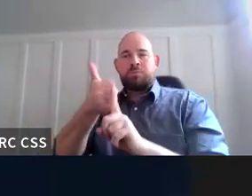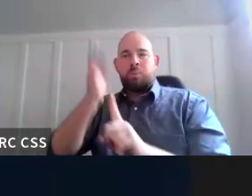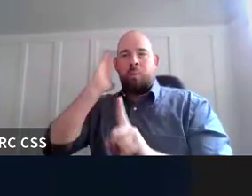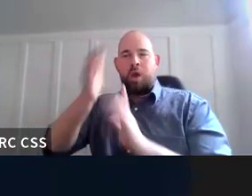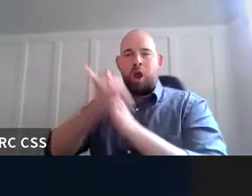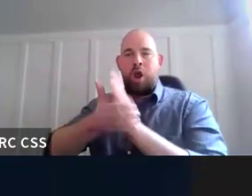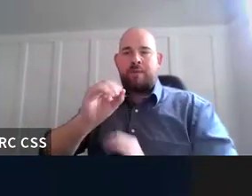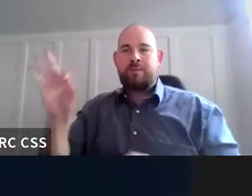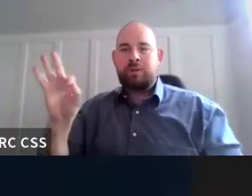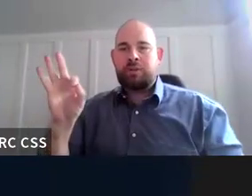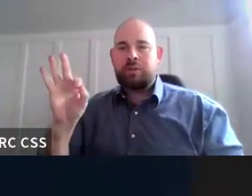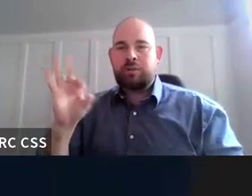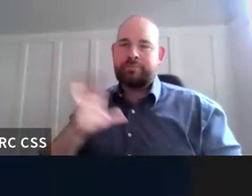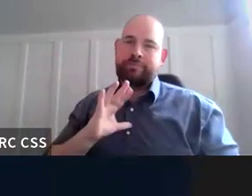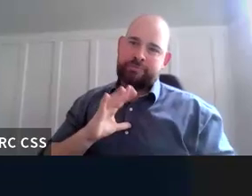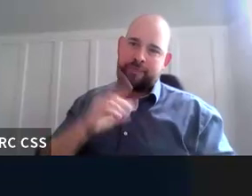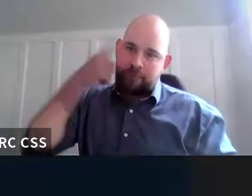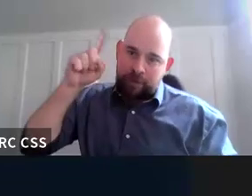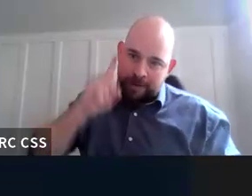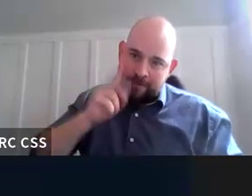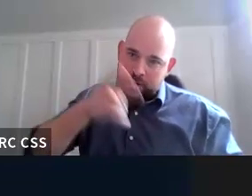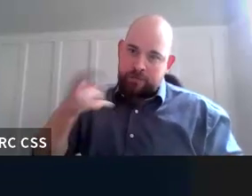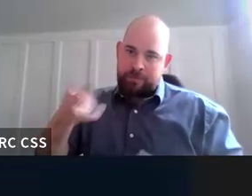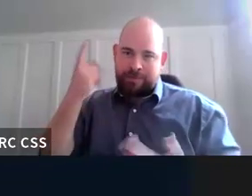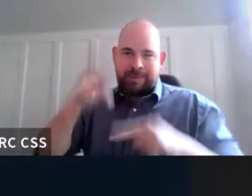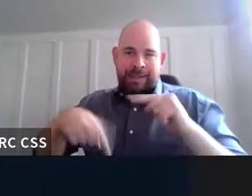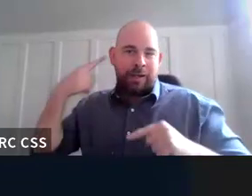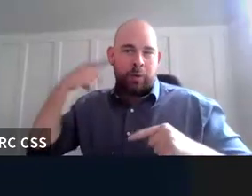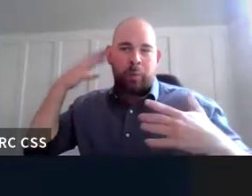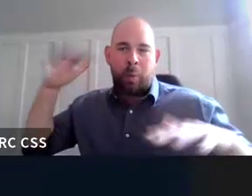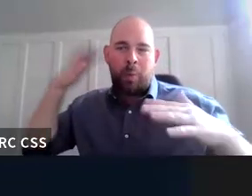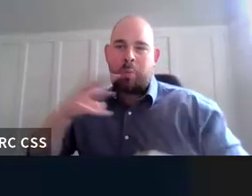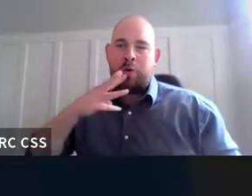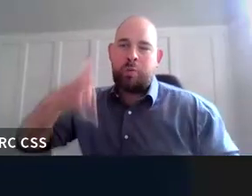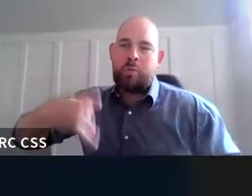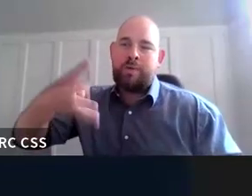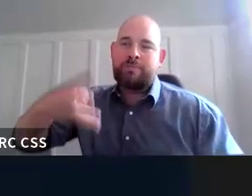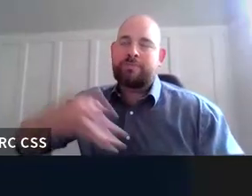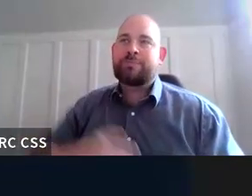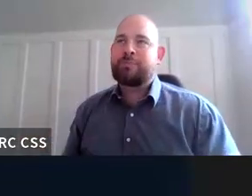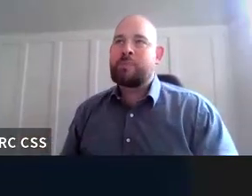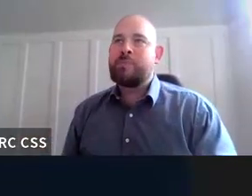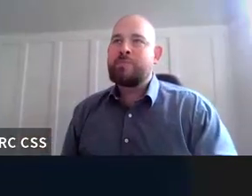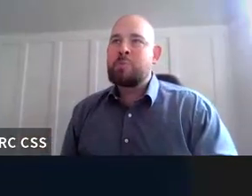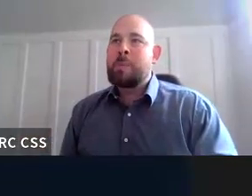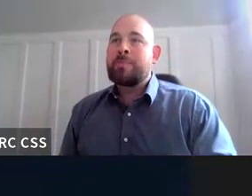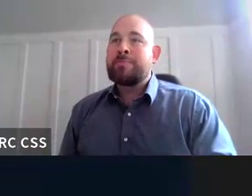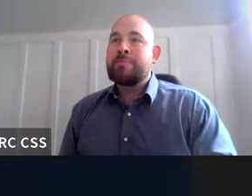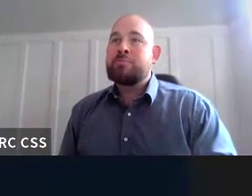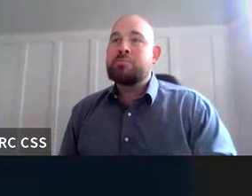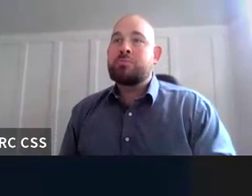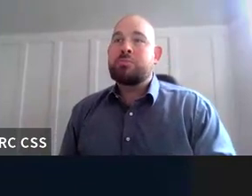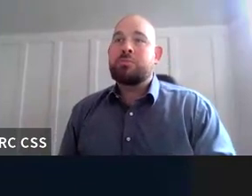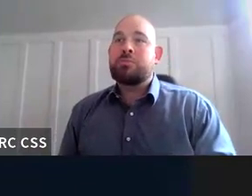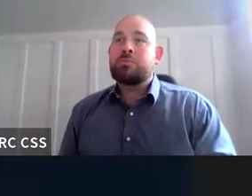touch. So if you left it, it would automatically shut off. So if you left the bathroom, so that was wonderful, wonderful for the deaf, because without